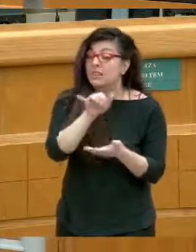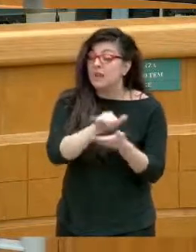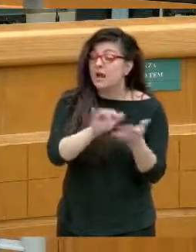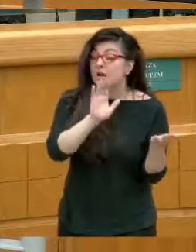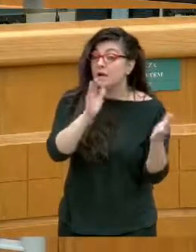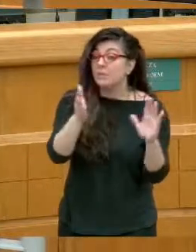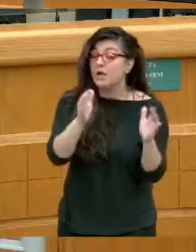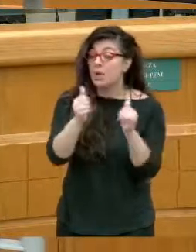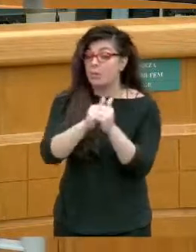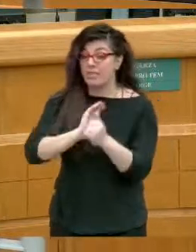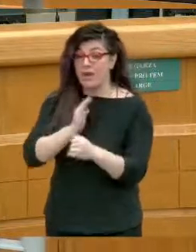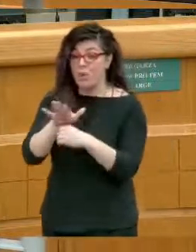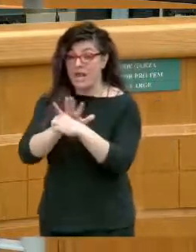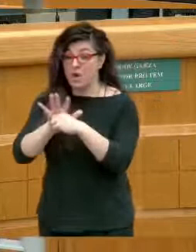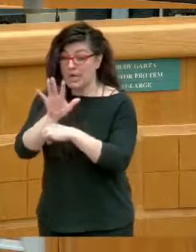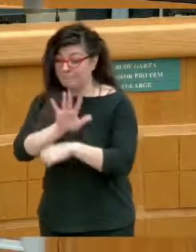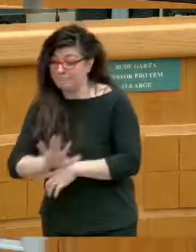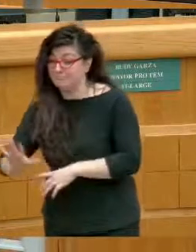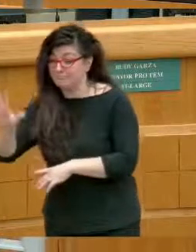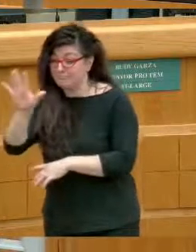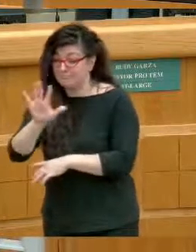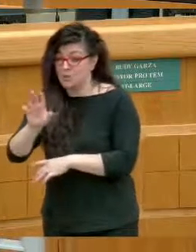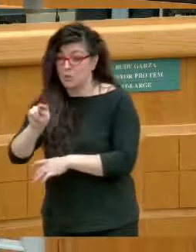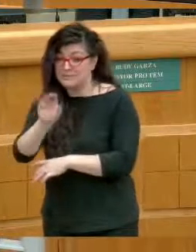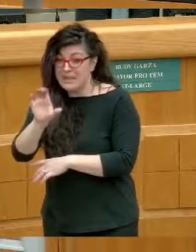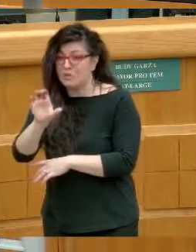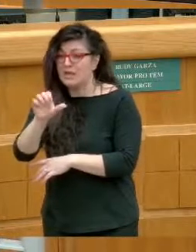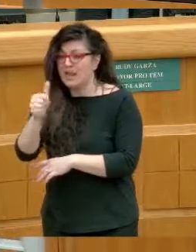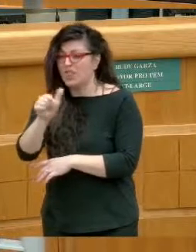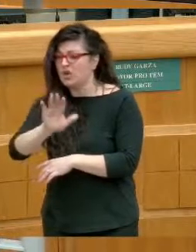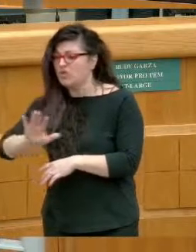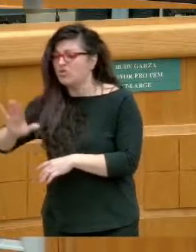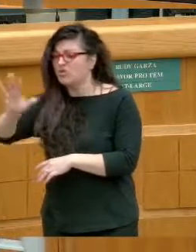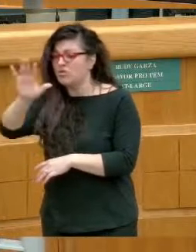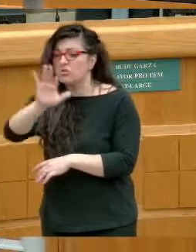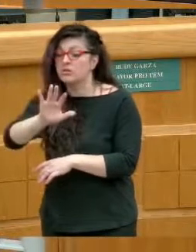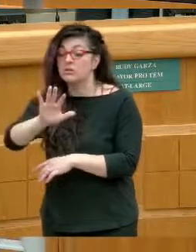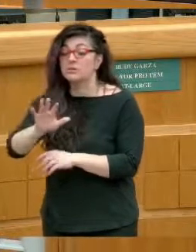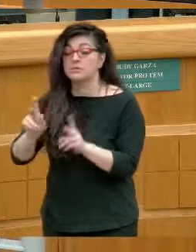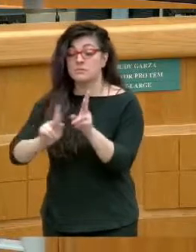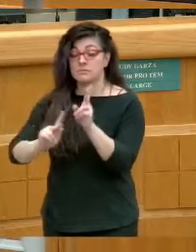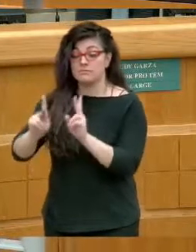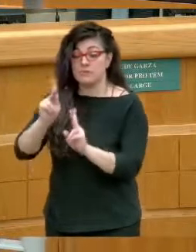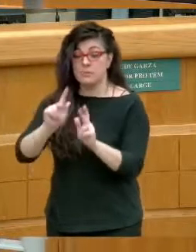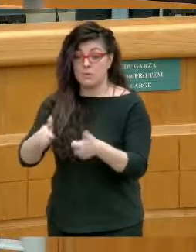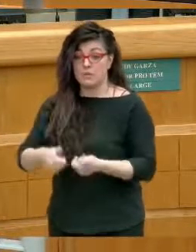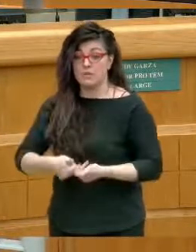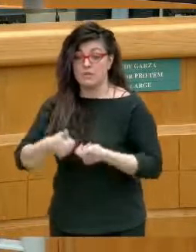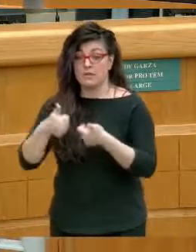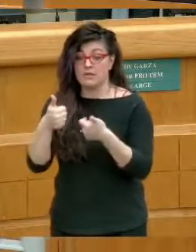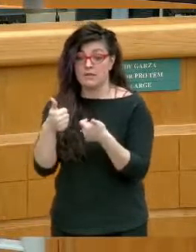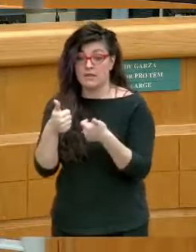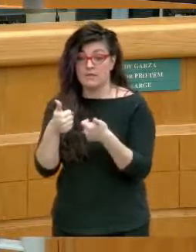Bend area as a whole. And what we're comparing against is people in the Coastal Bend that